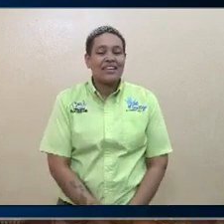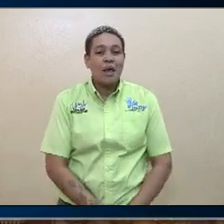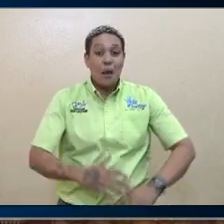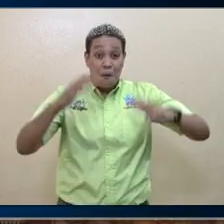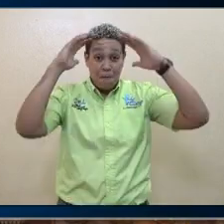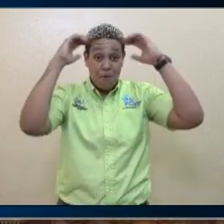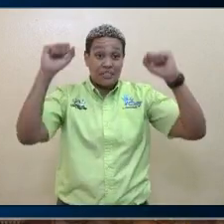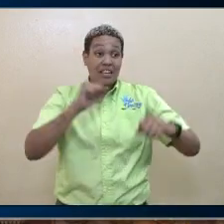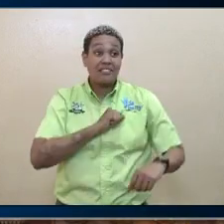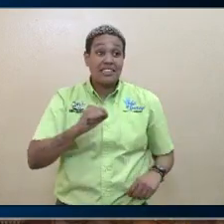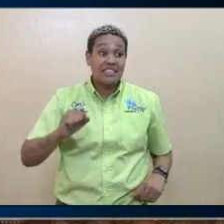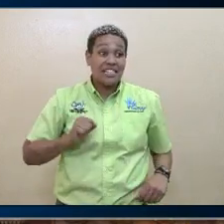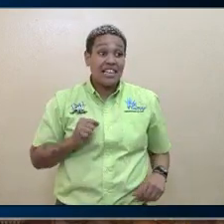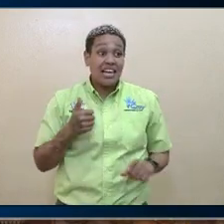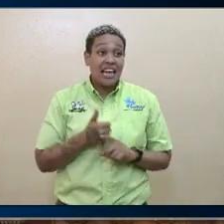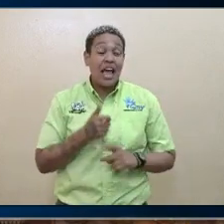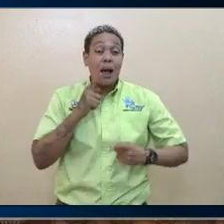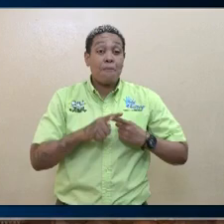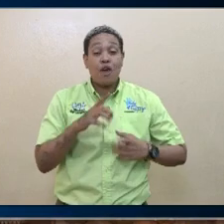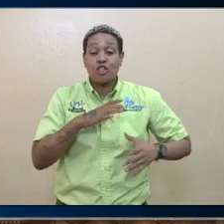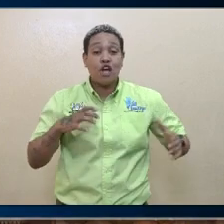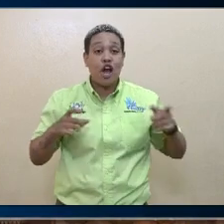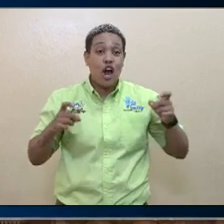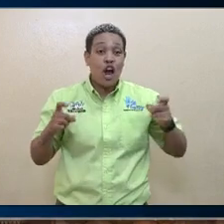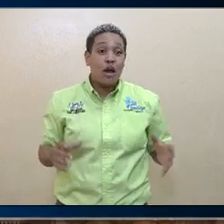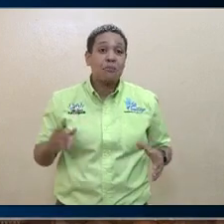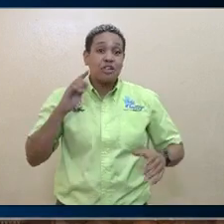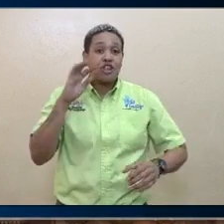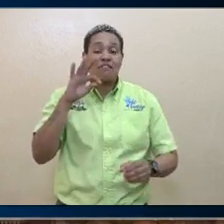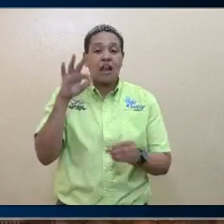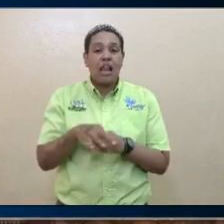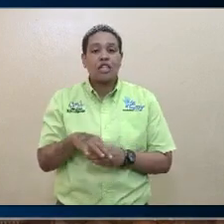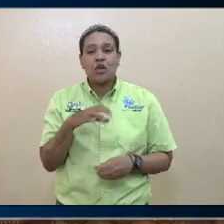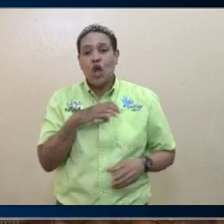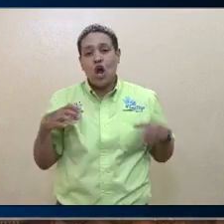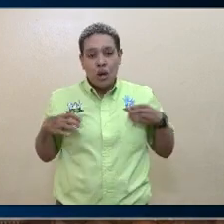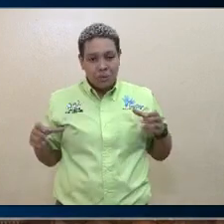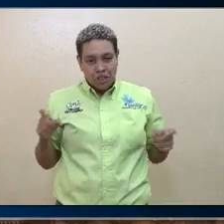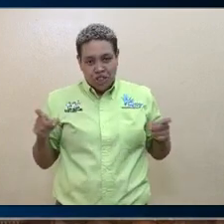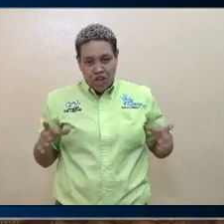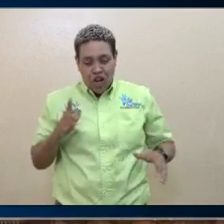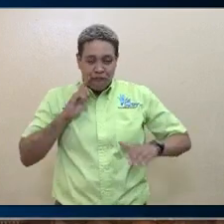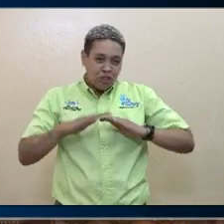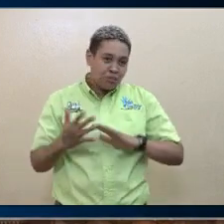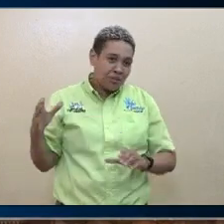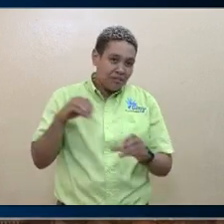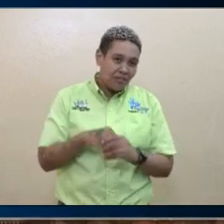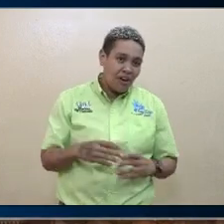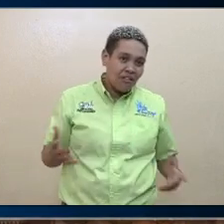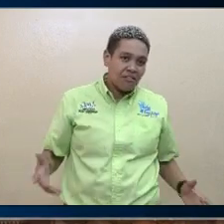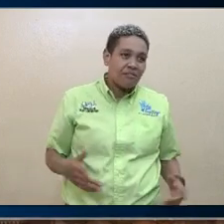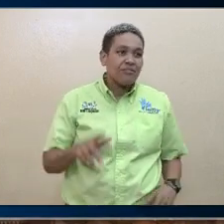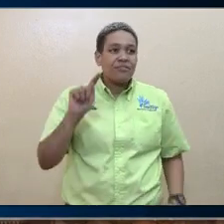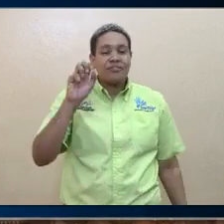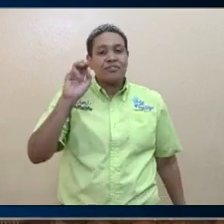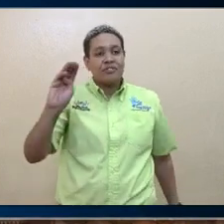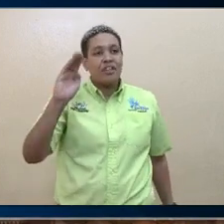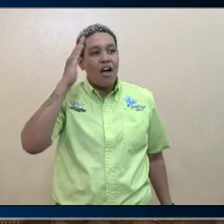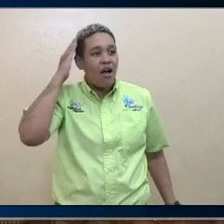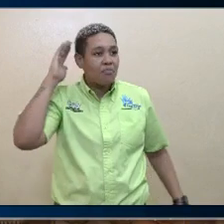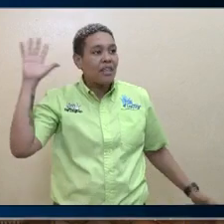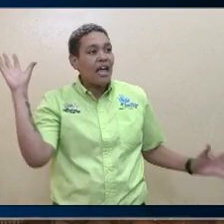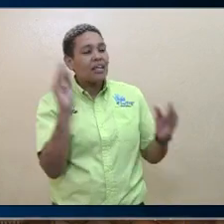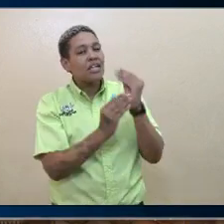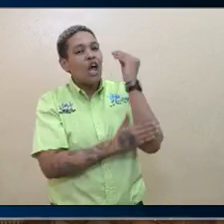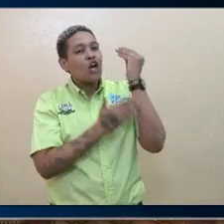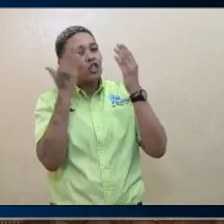President of the Senate and the Commissioner of the Electoral Commission of Jamaica. Tom, the entire country